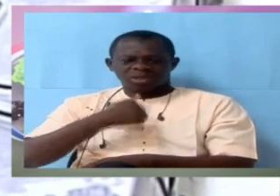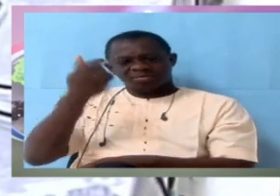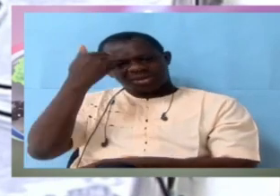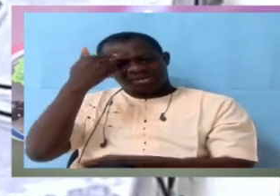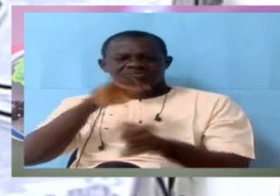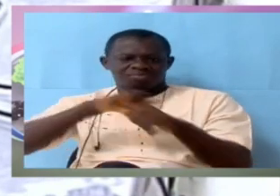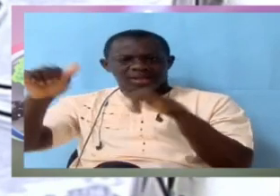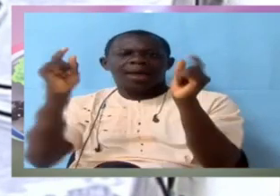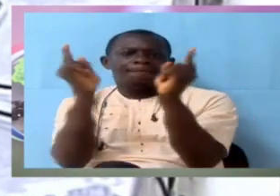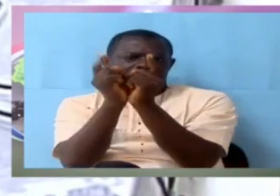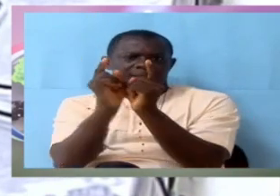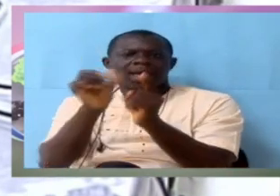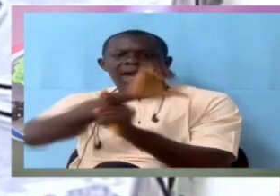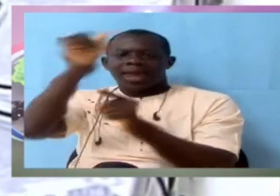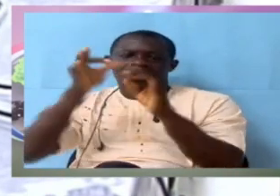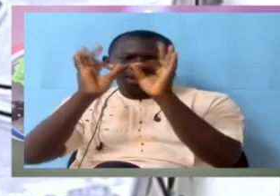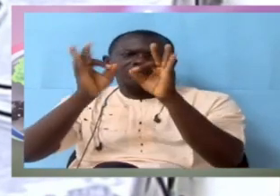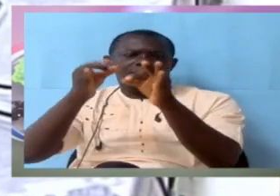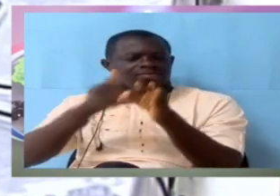him and explain myself to him.